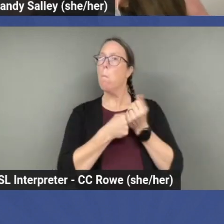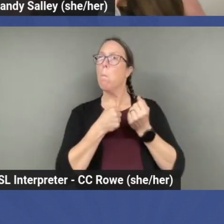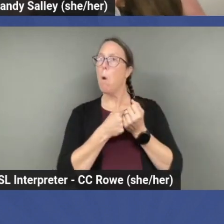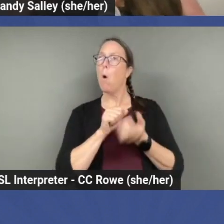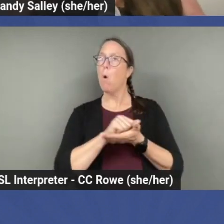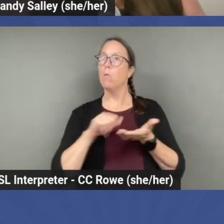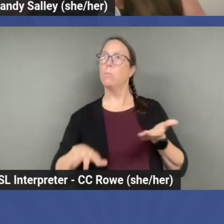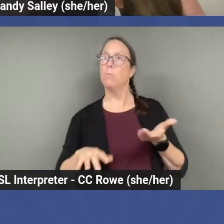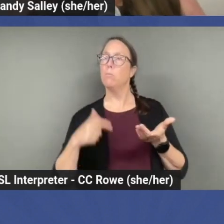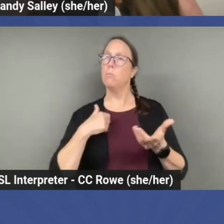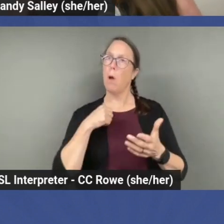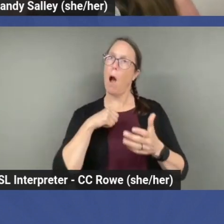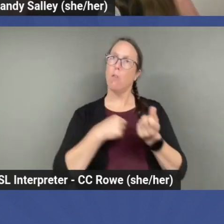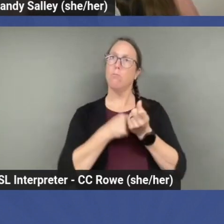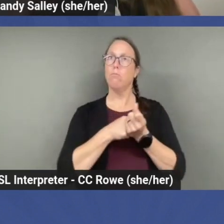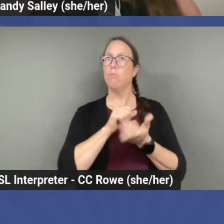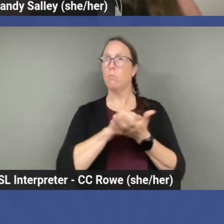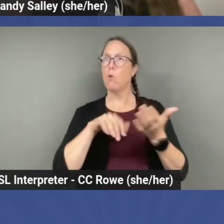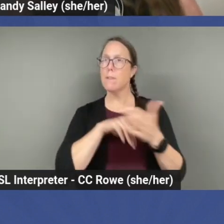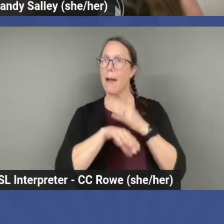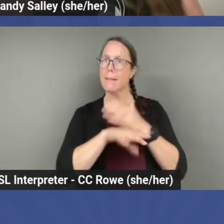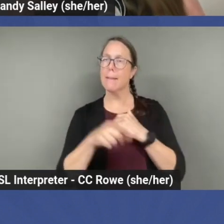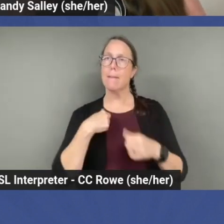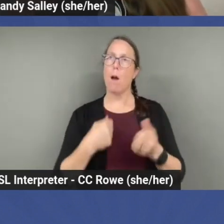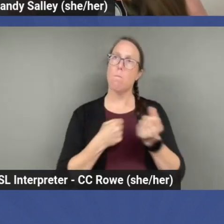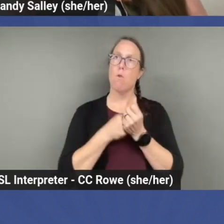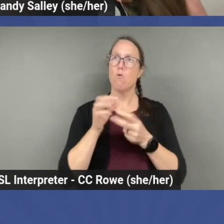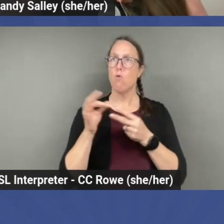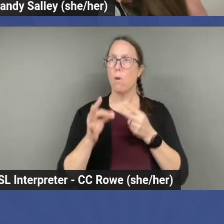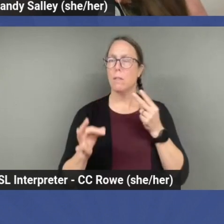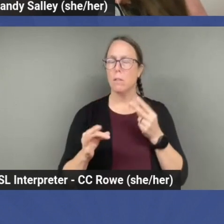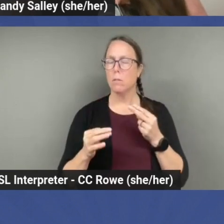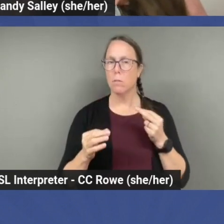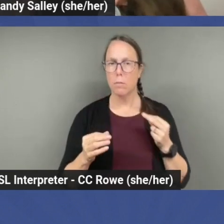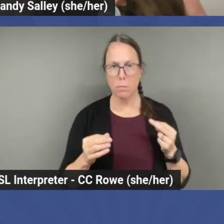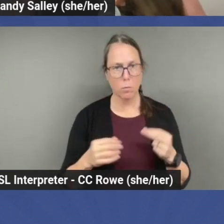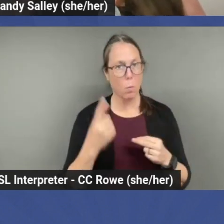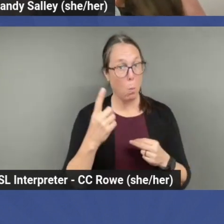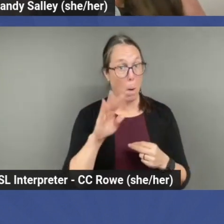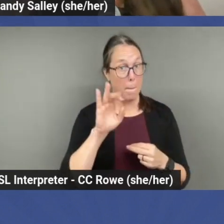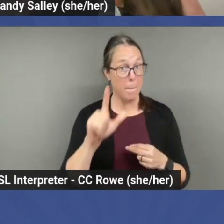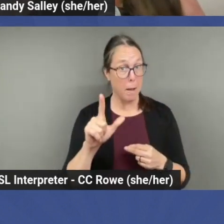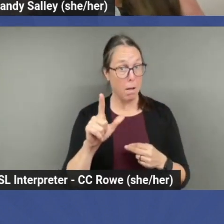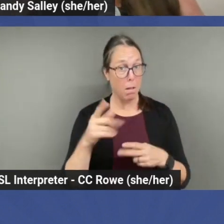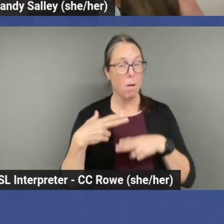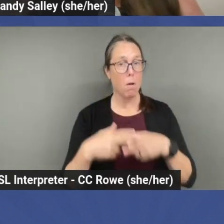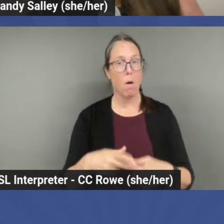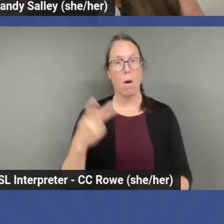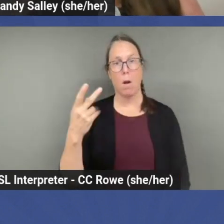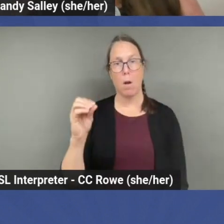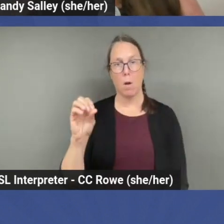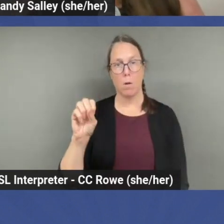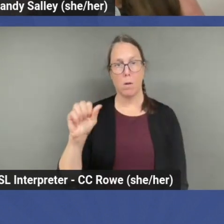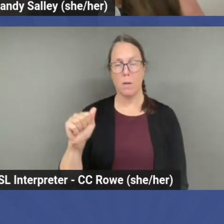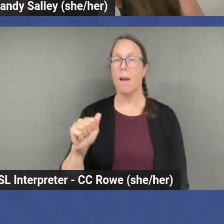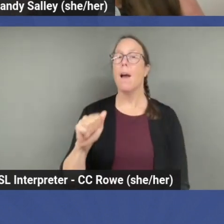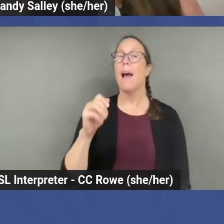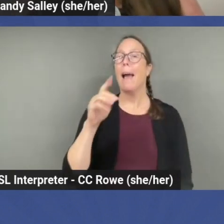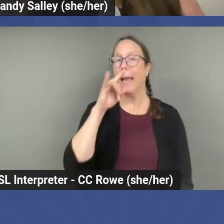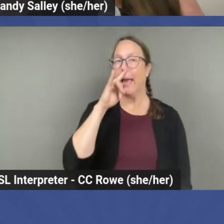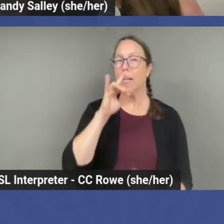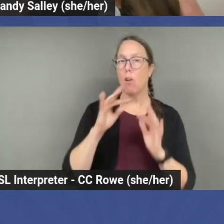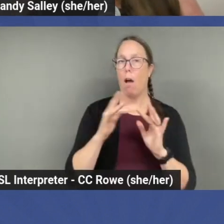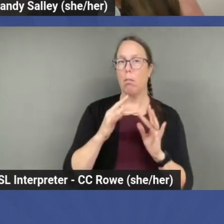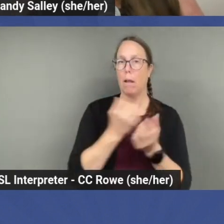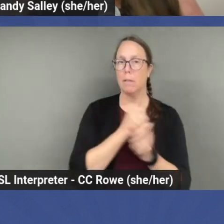abortion access across the country. And one of those bills being the Kids Online Safety Act, but more broadly, we have a bunch